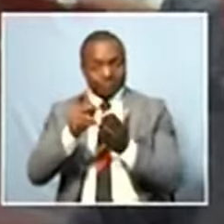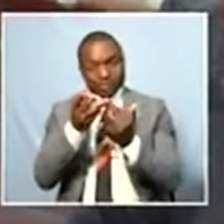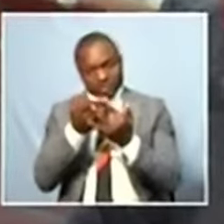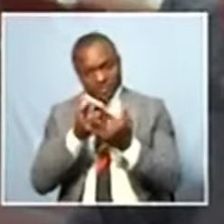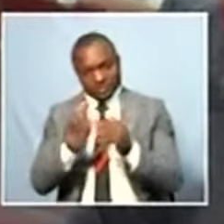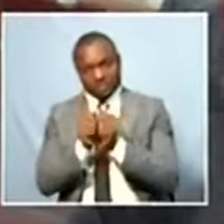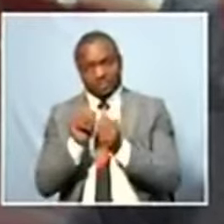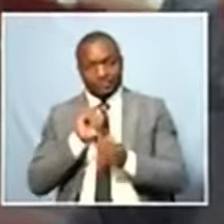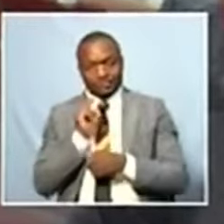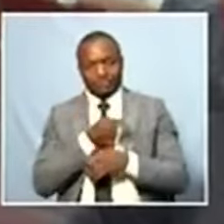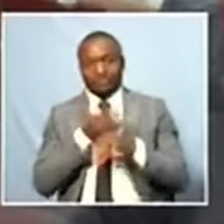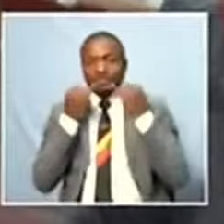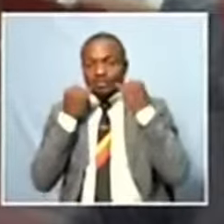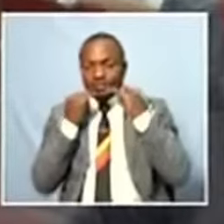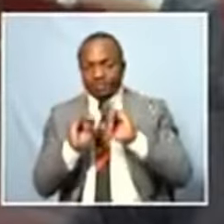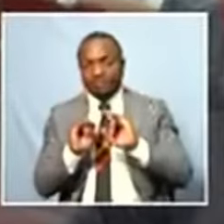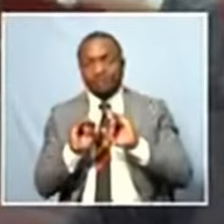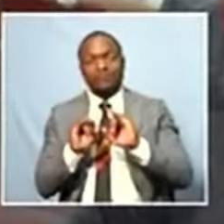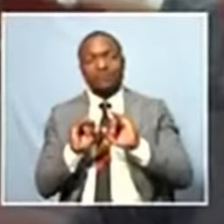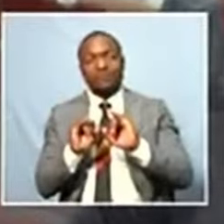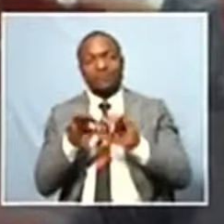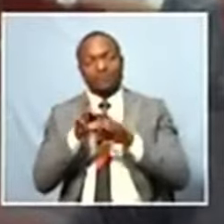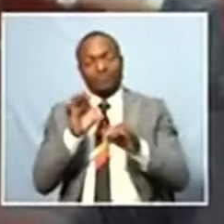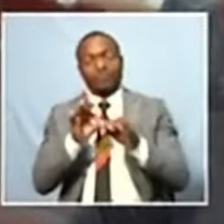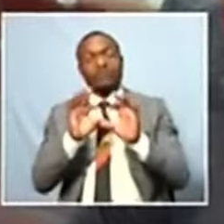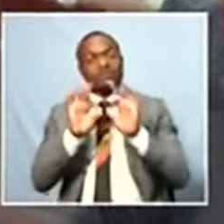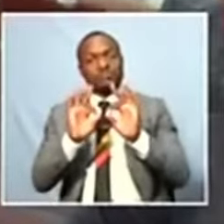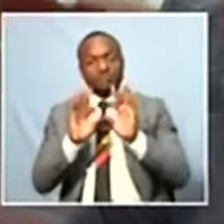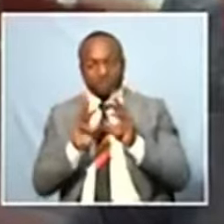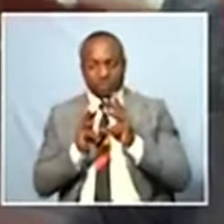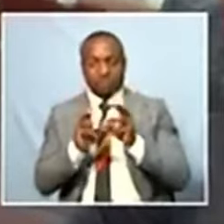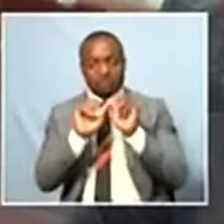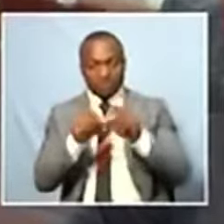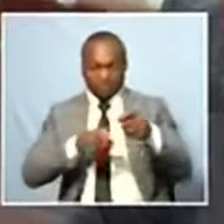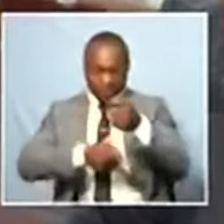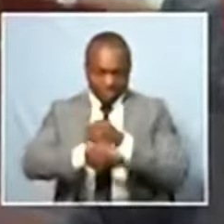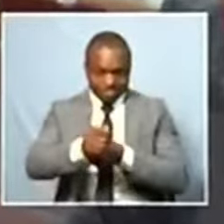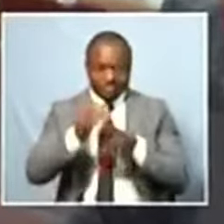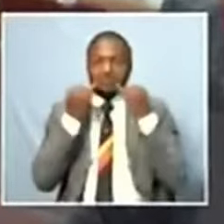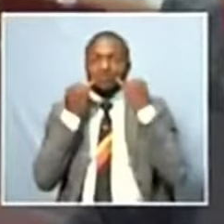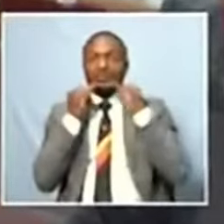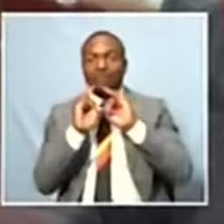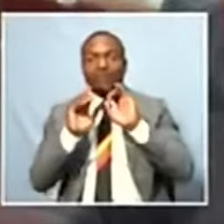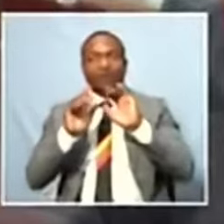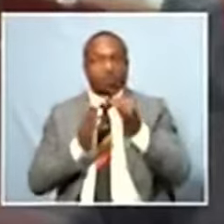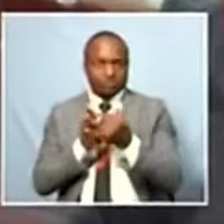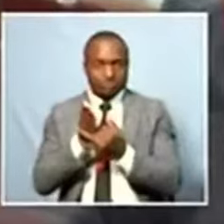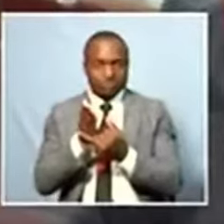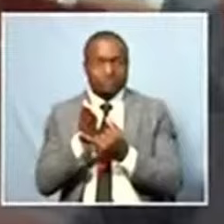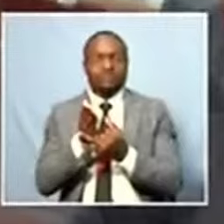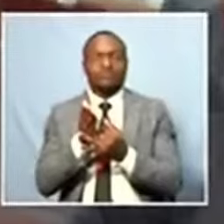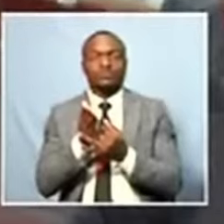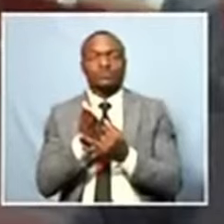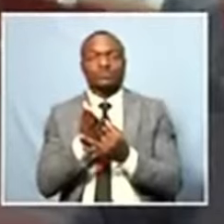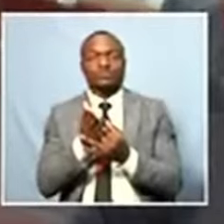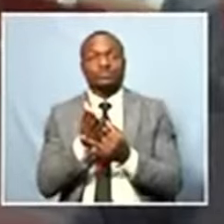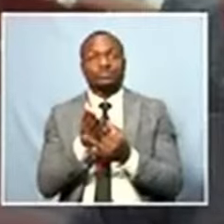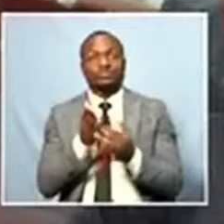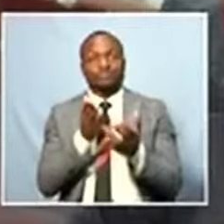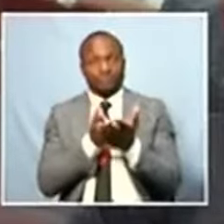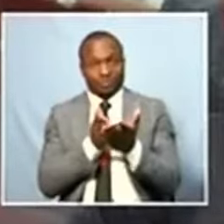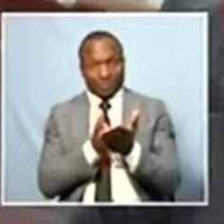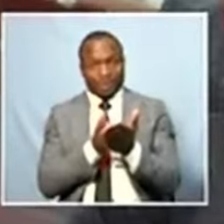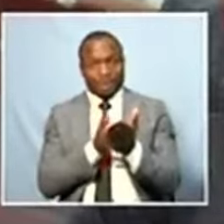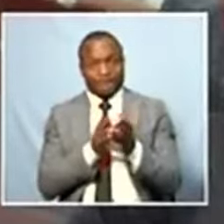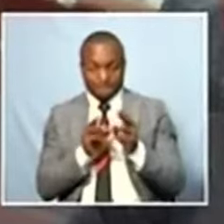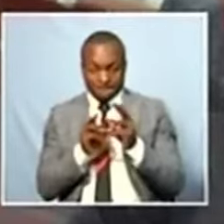And we are exploring smarter ways of how we can exchange that data through interfaces.